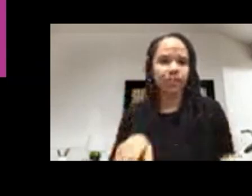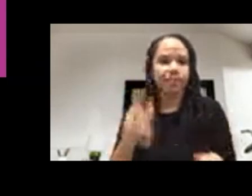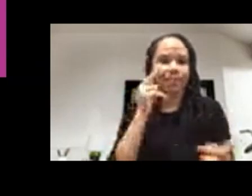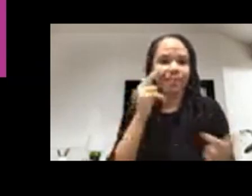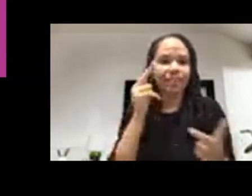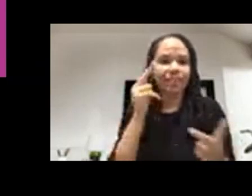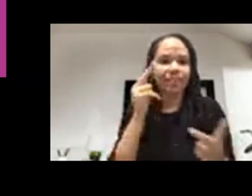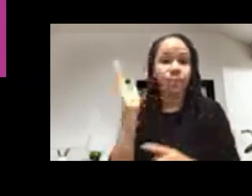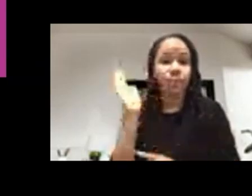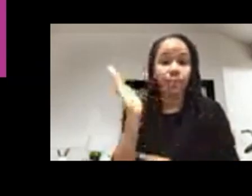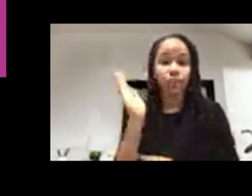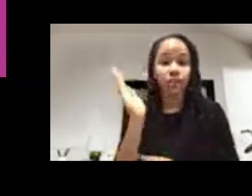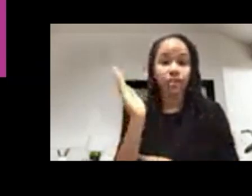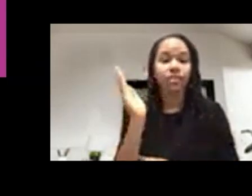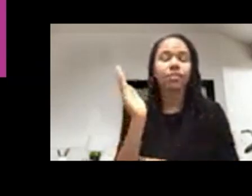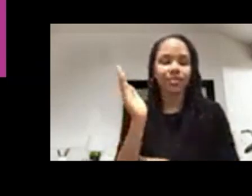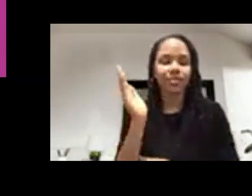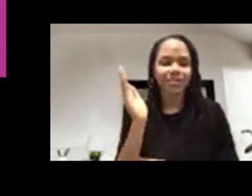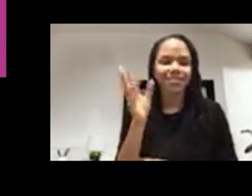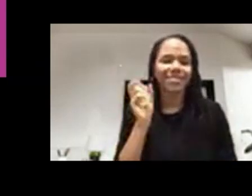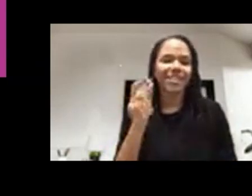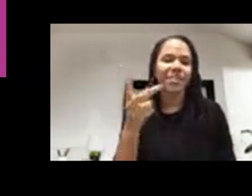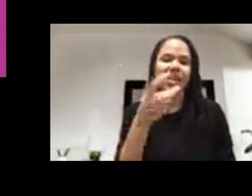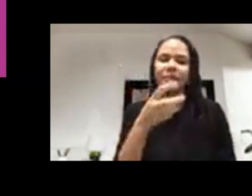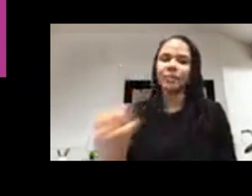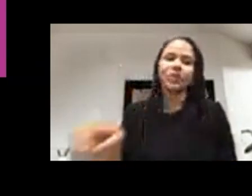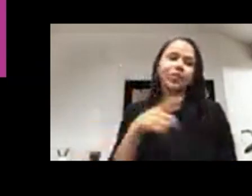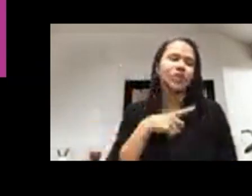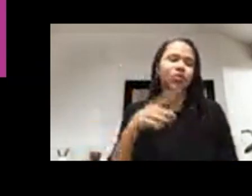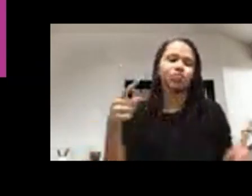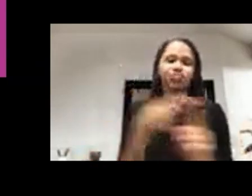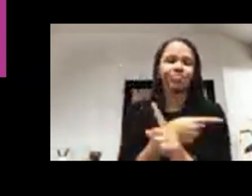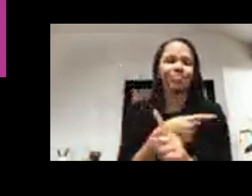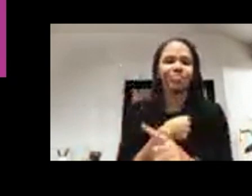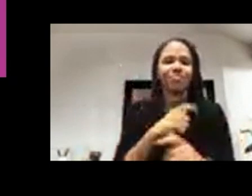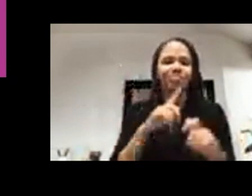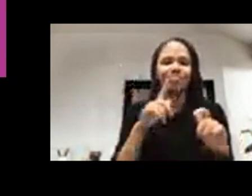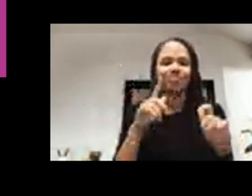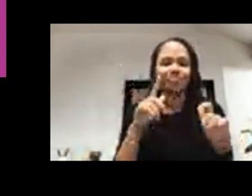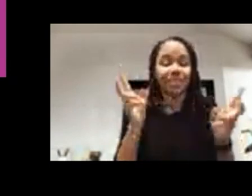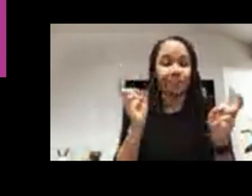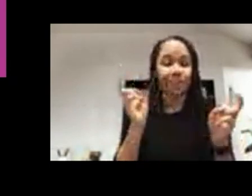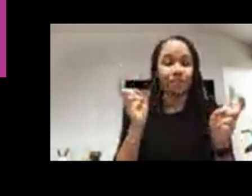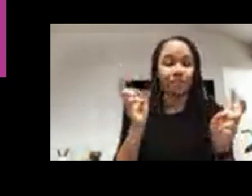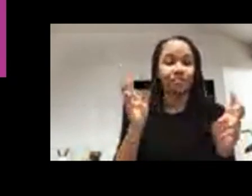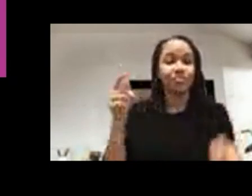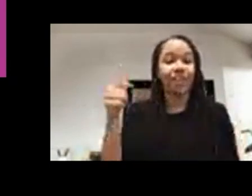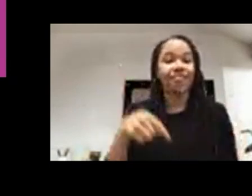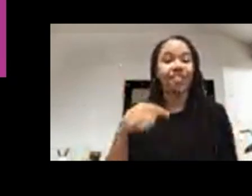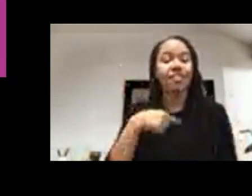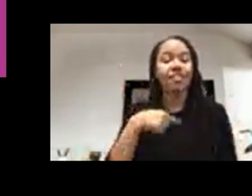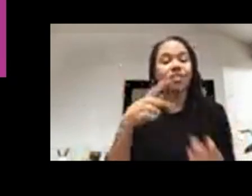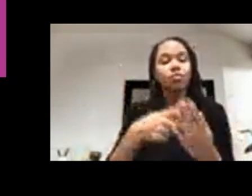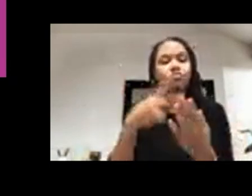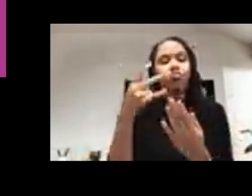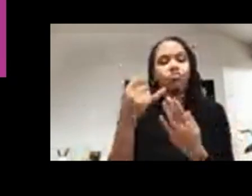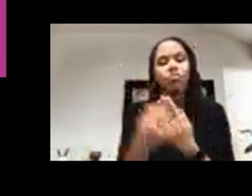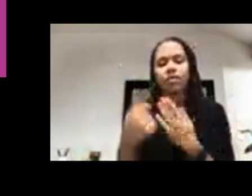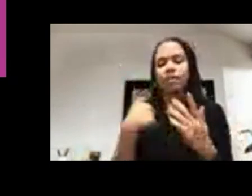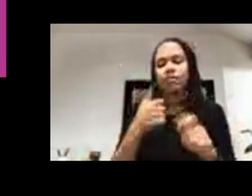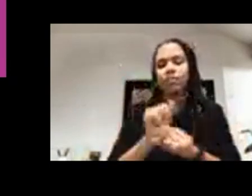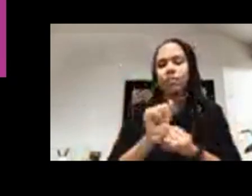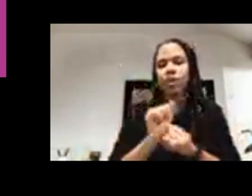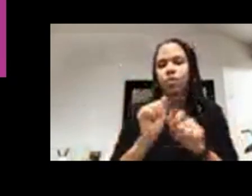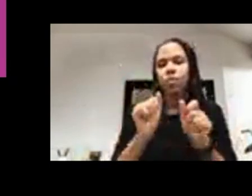Great. Okay, so we're going to switch to a slightly different topic. This is a project that I worked on